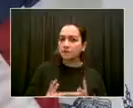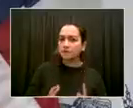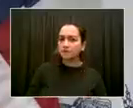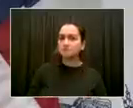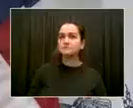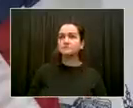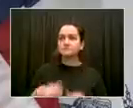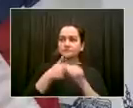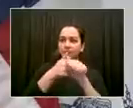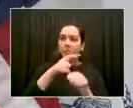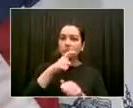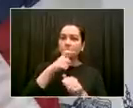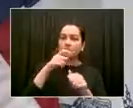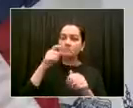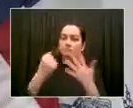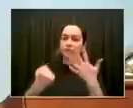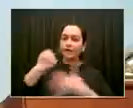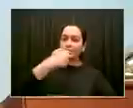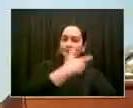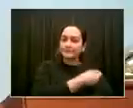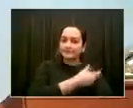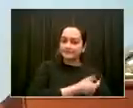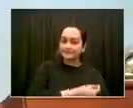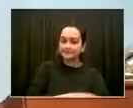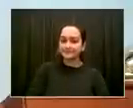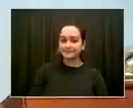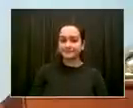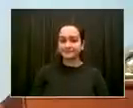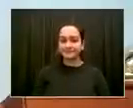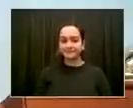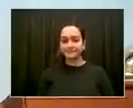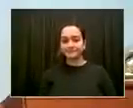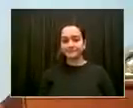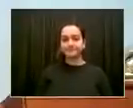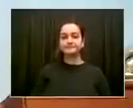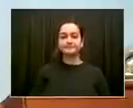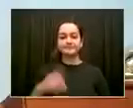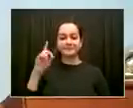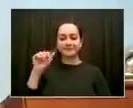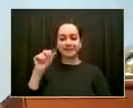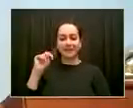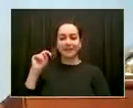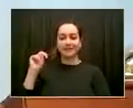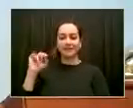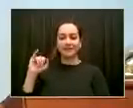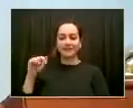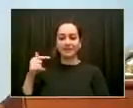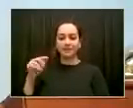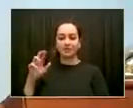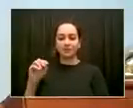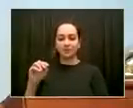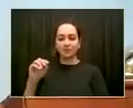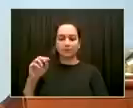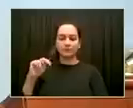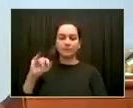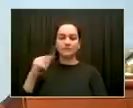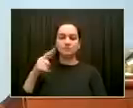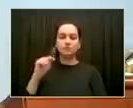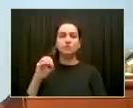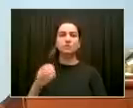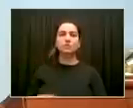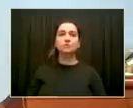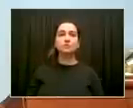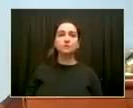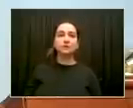Rain, I think you explained it quite well. We will get the list from your folks. So there's actually two separate ways here. The one that the